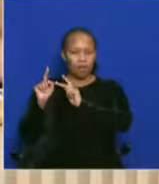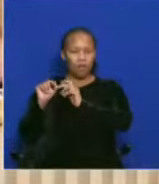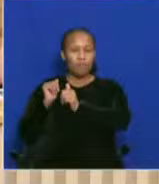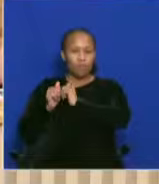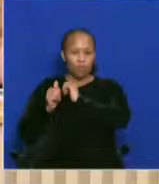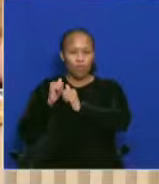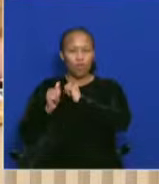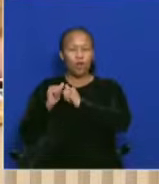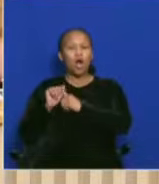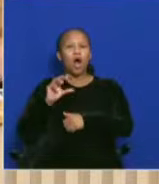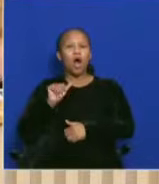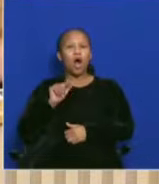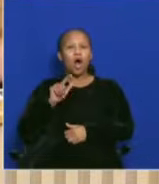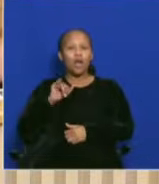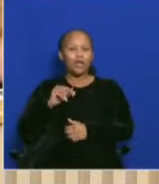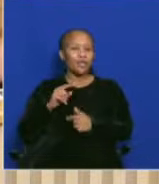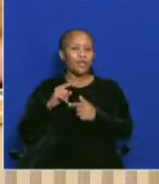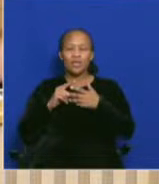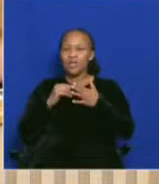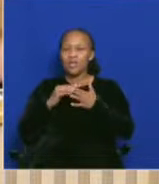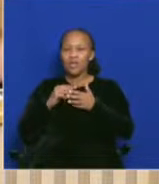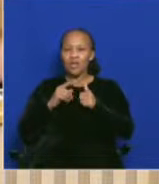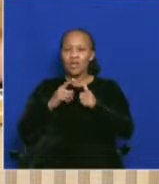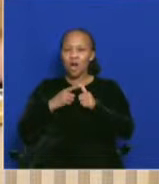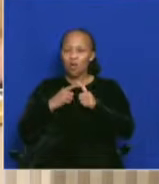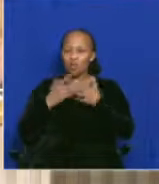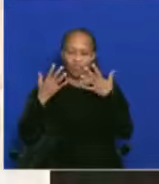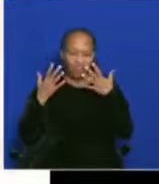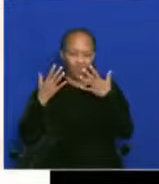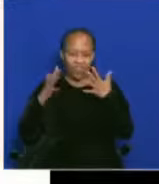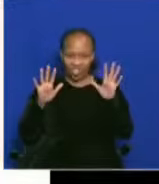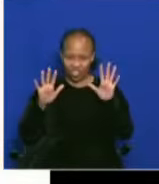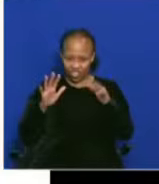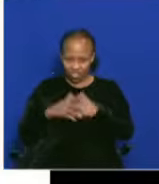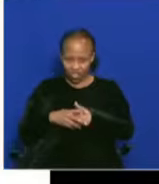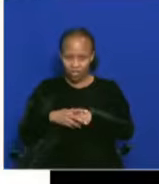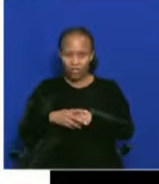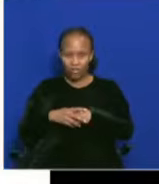And General Khan says he made a big